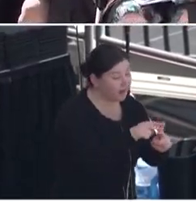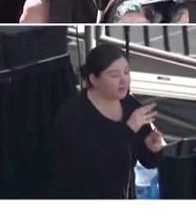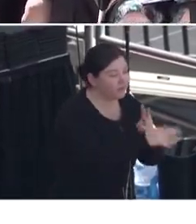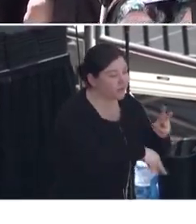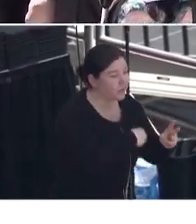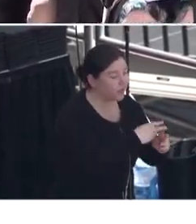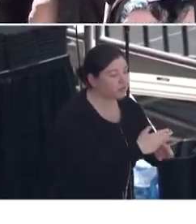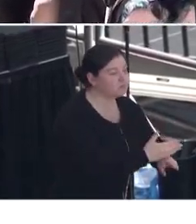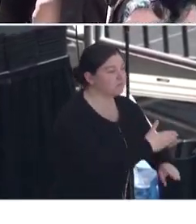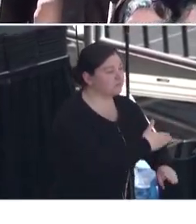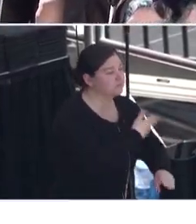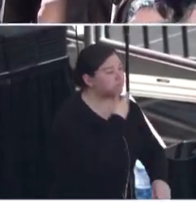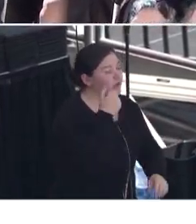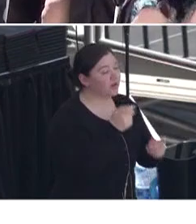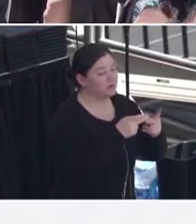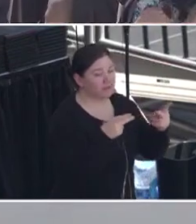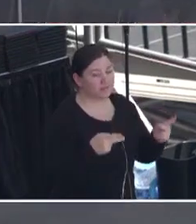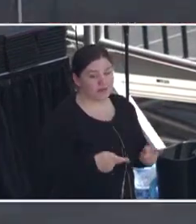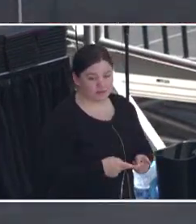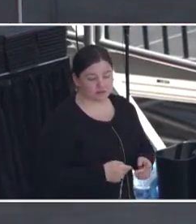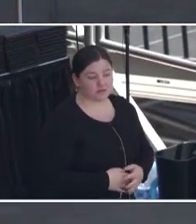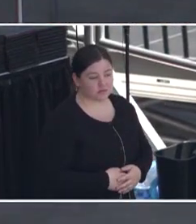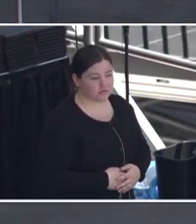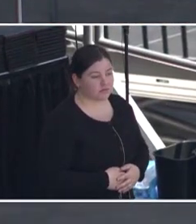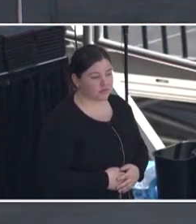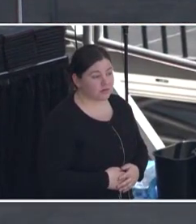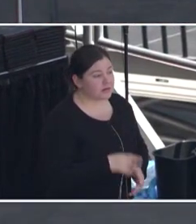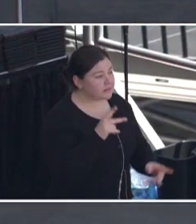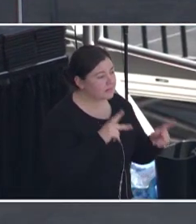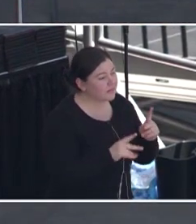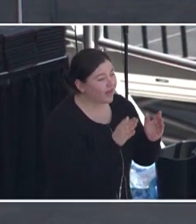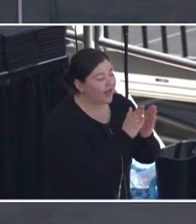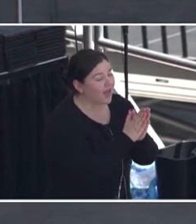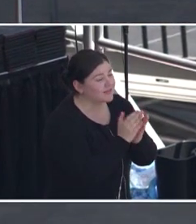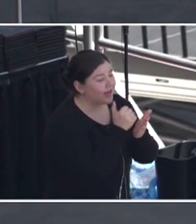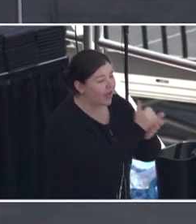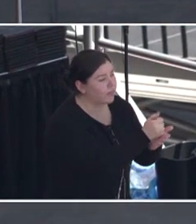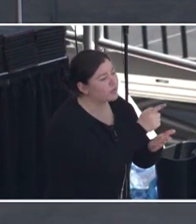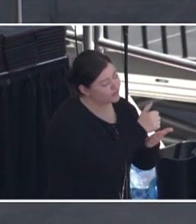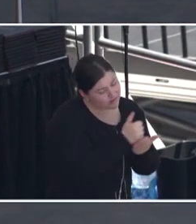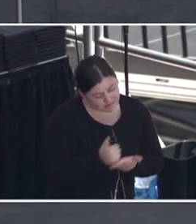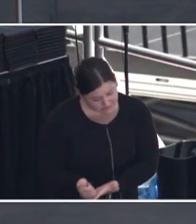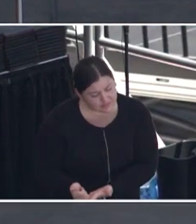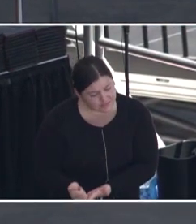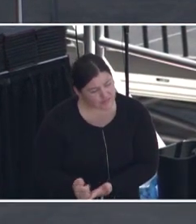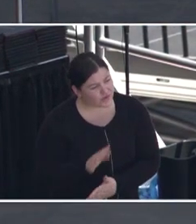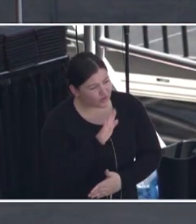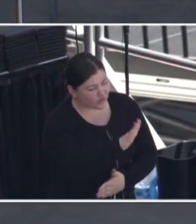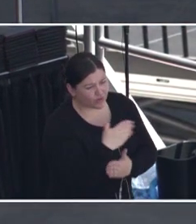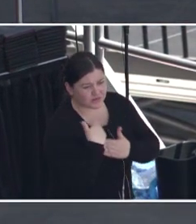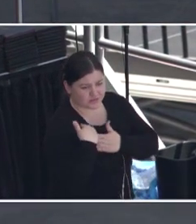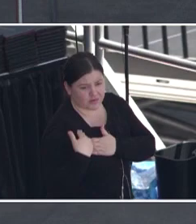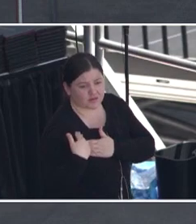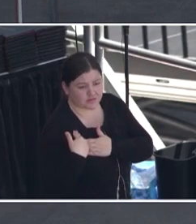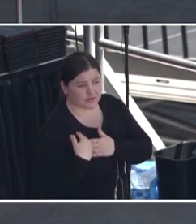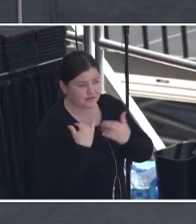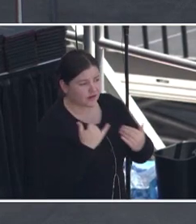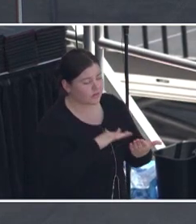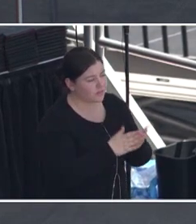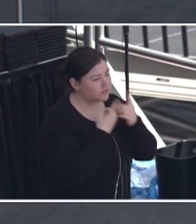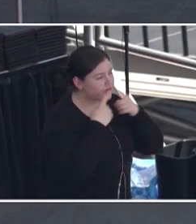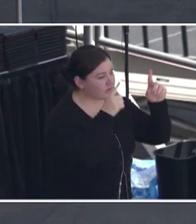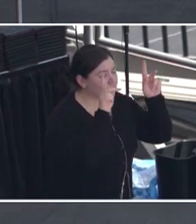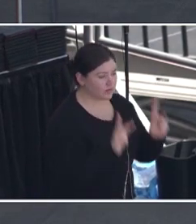place. When people need help, you must help. It is your responsibility to succeed at